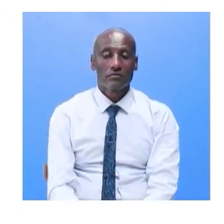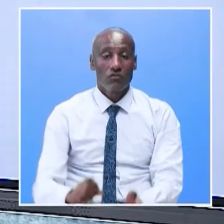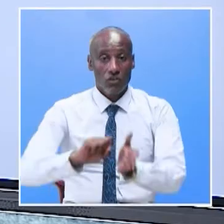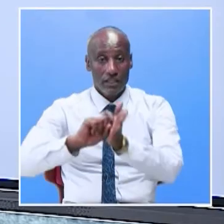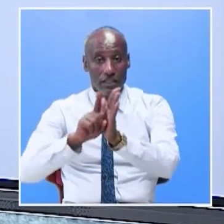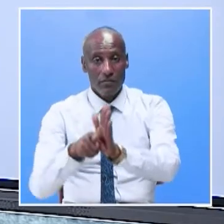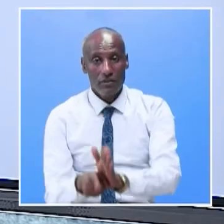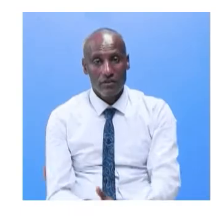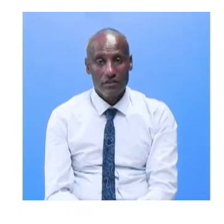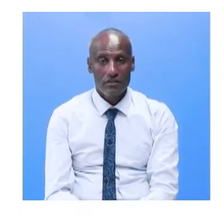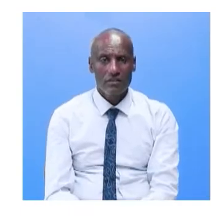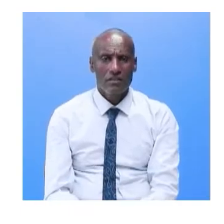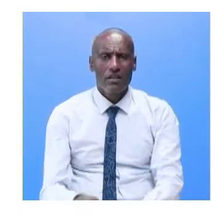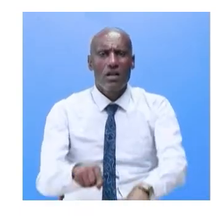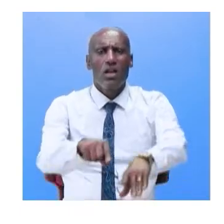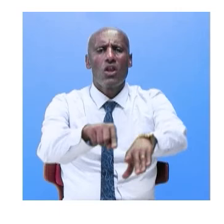Example, long